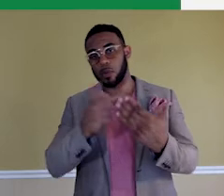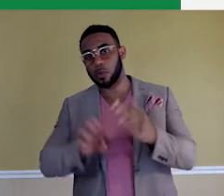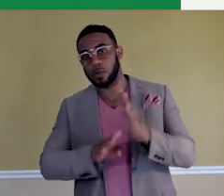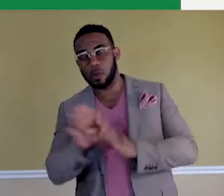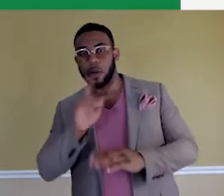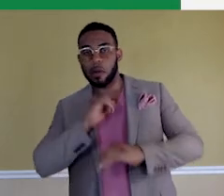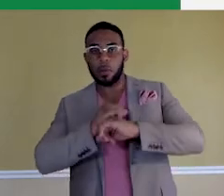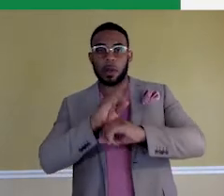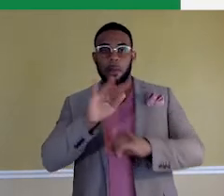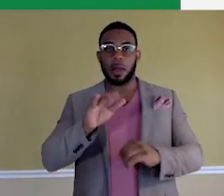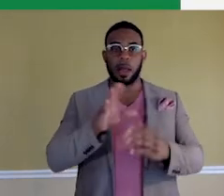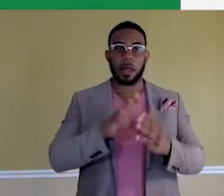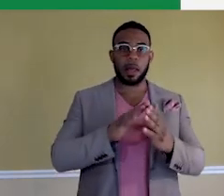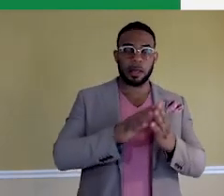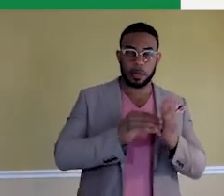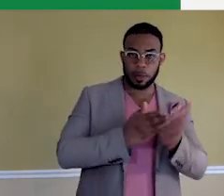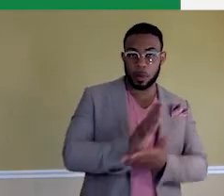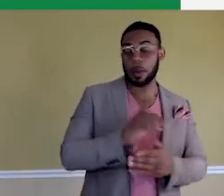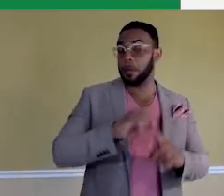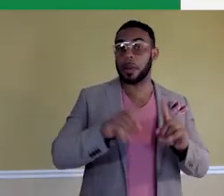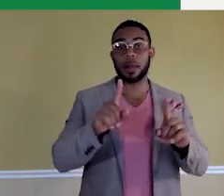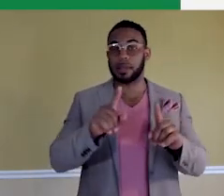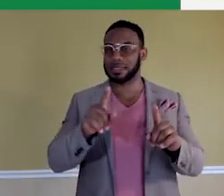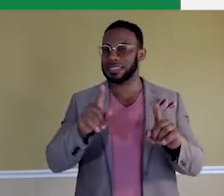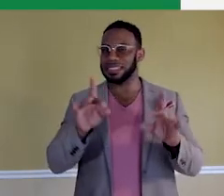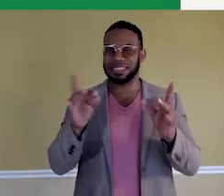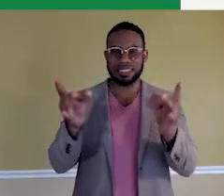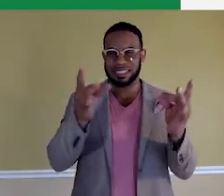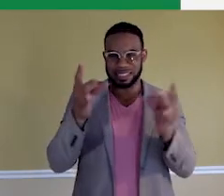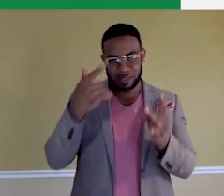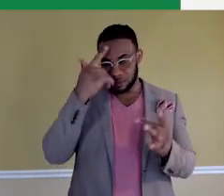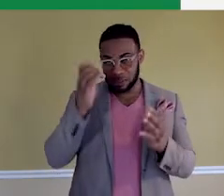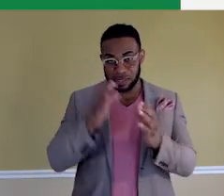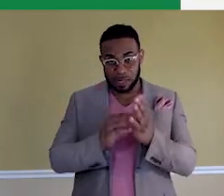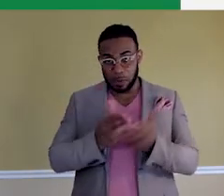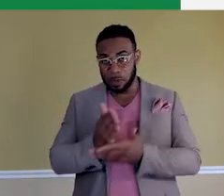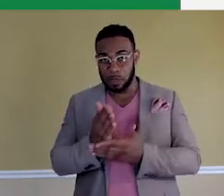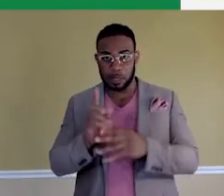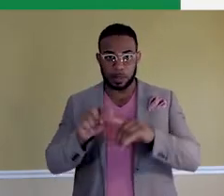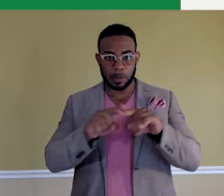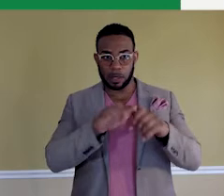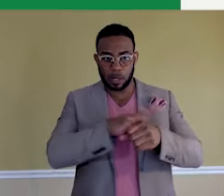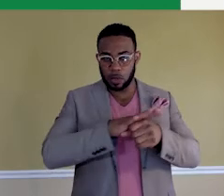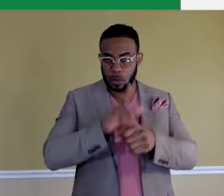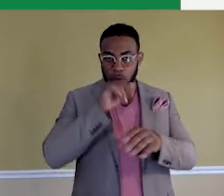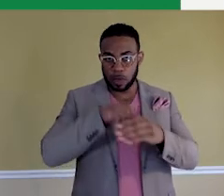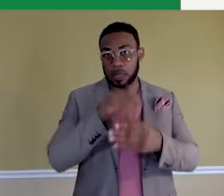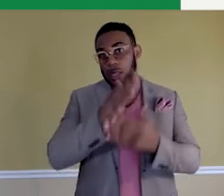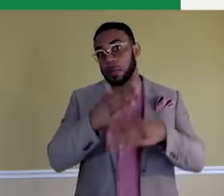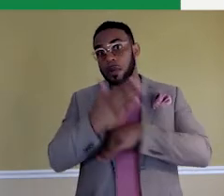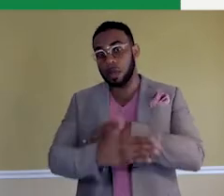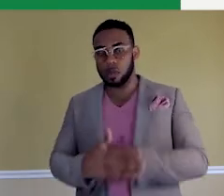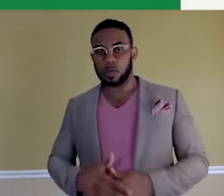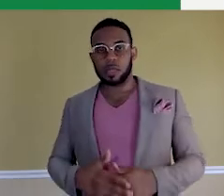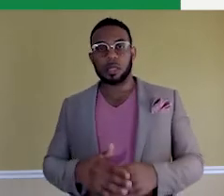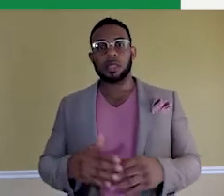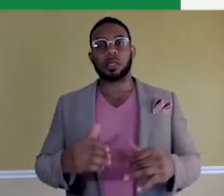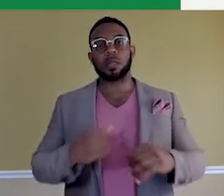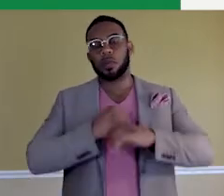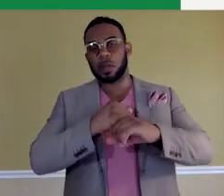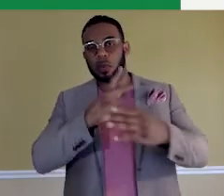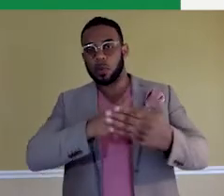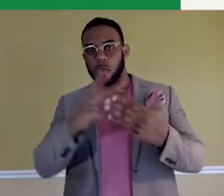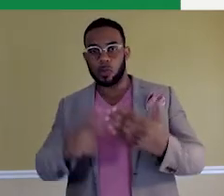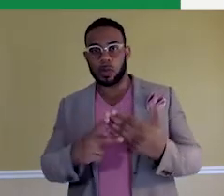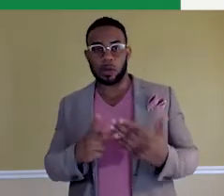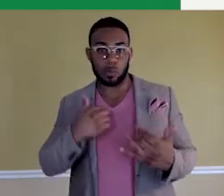develop are protected by copyright. But it is dicey because copyrights, depending on the jurisdiction you are in, some countries protect